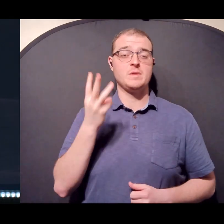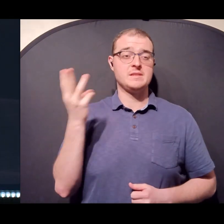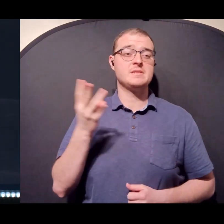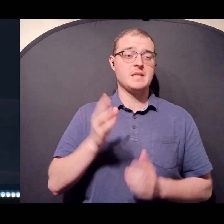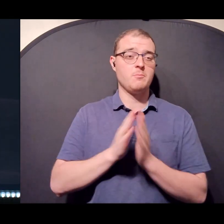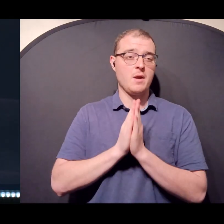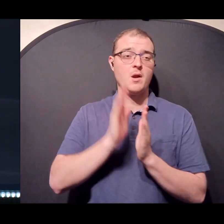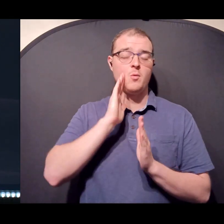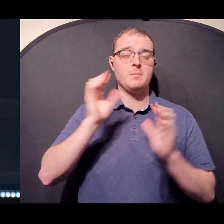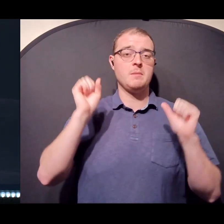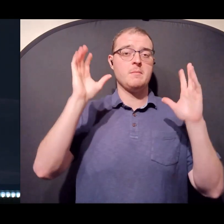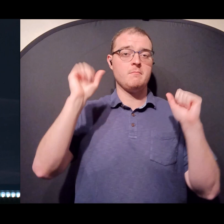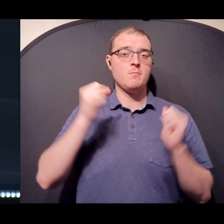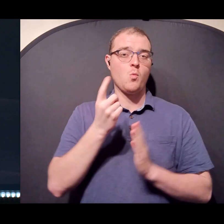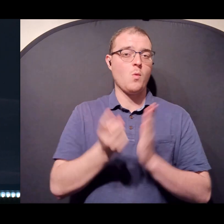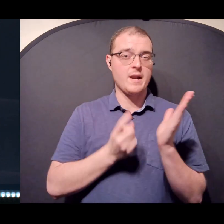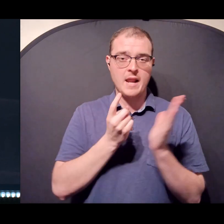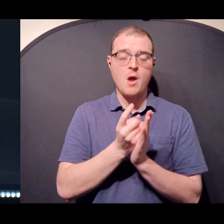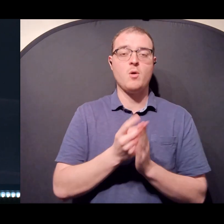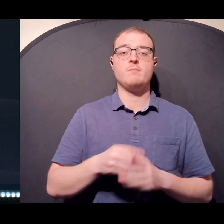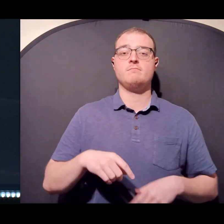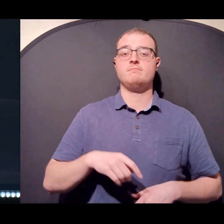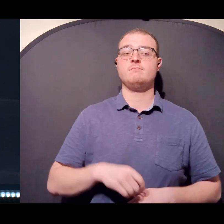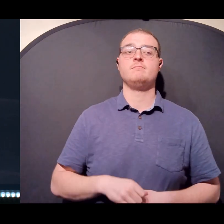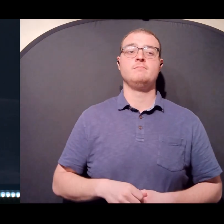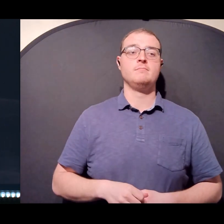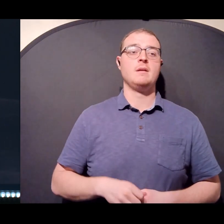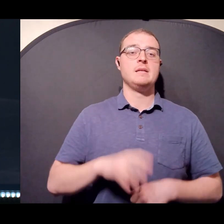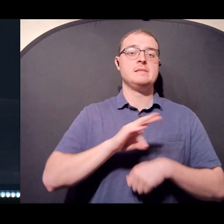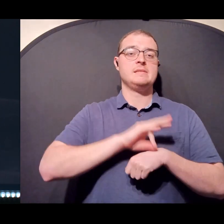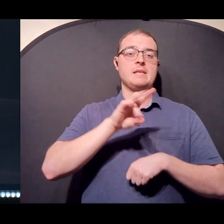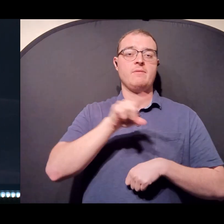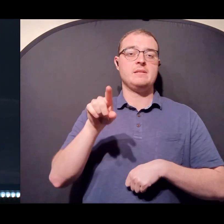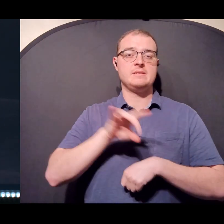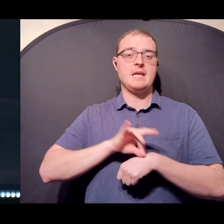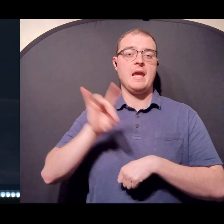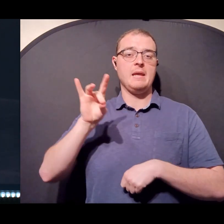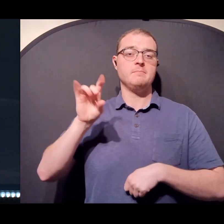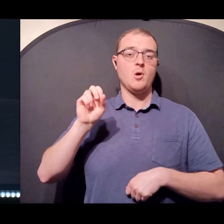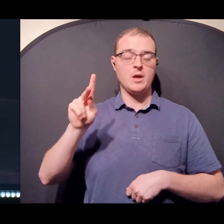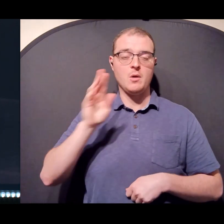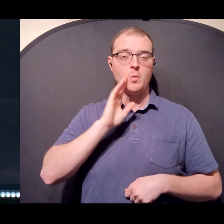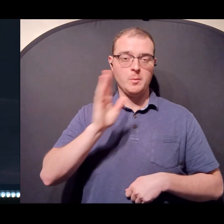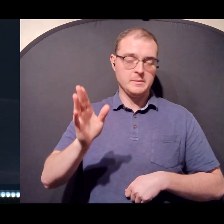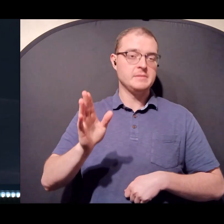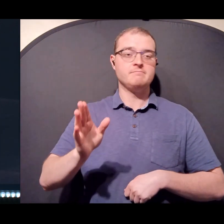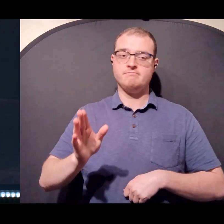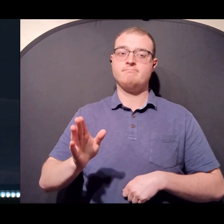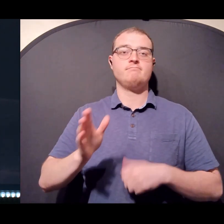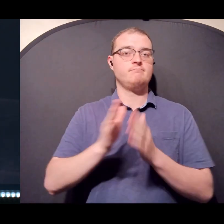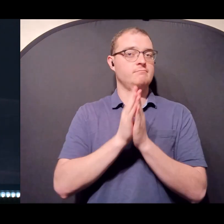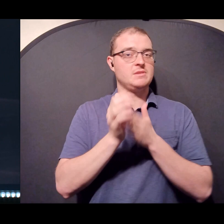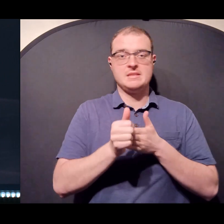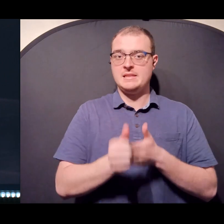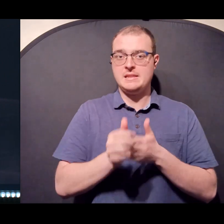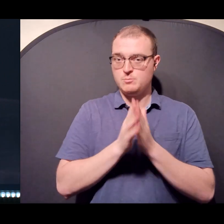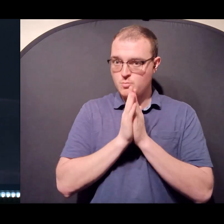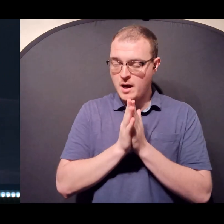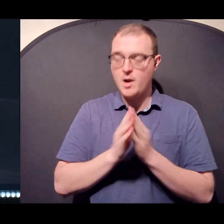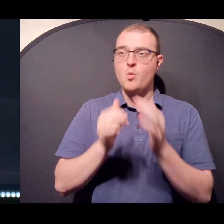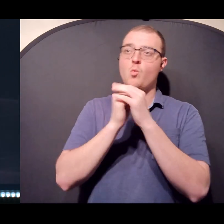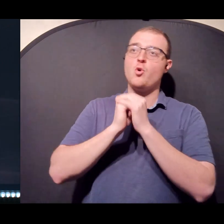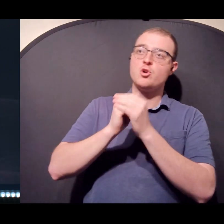Wednesday prayer, it's going to be incredible. I hope you're there. 1 hour, 7 to 8 o'clock. And we're just going to lead you in a time of prayer.